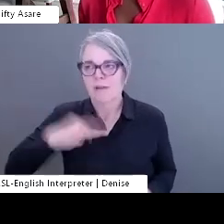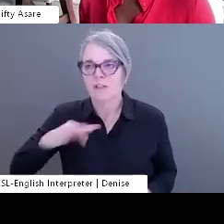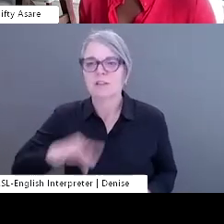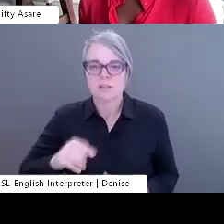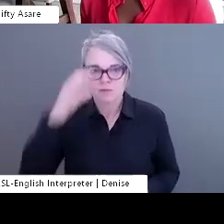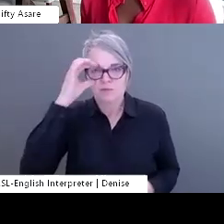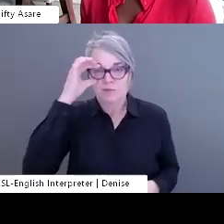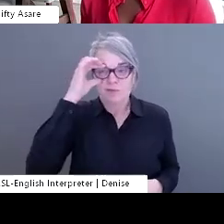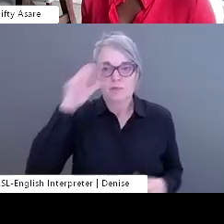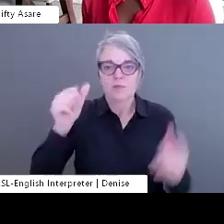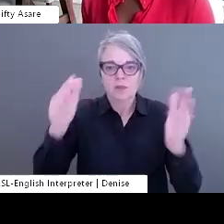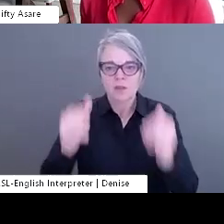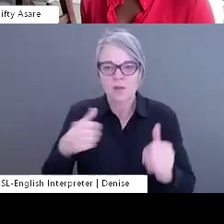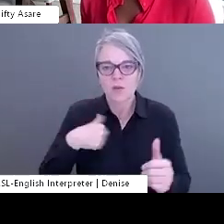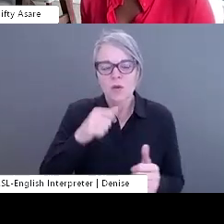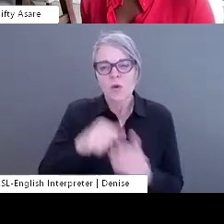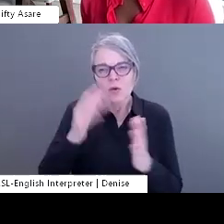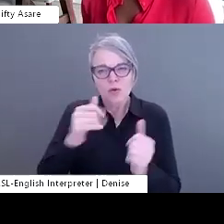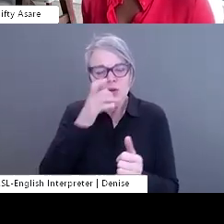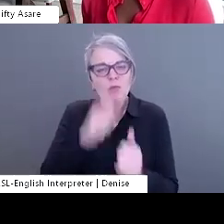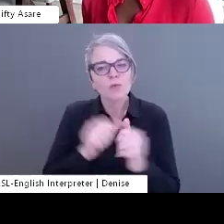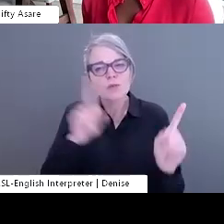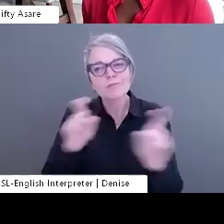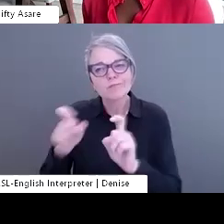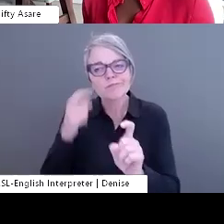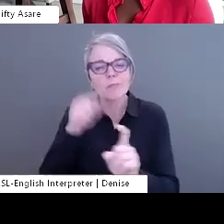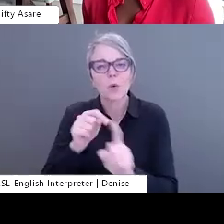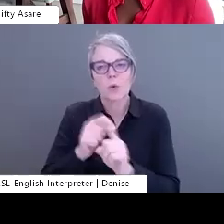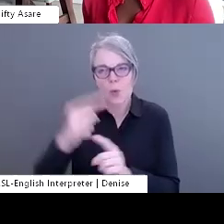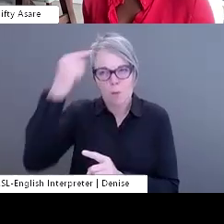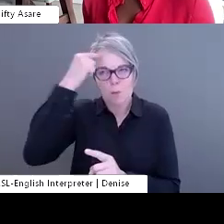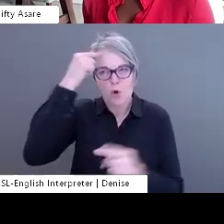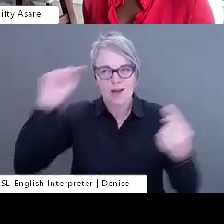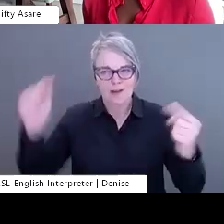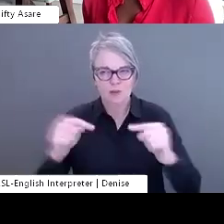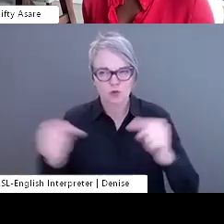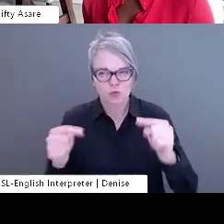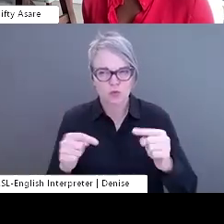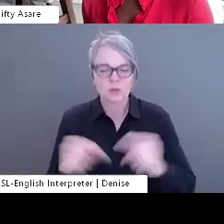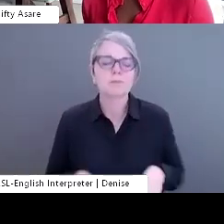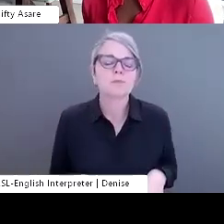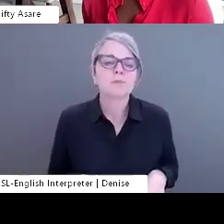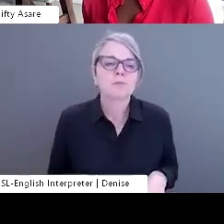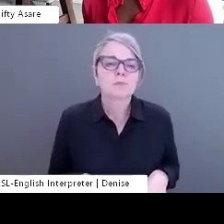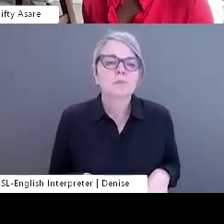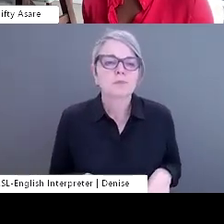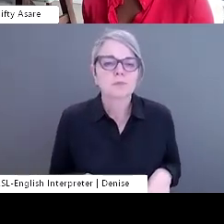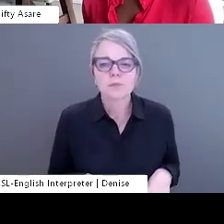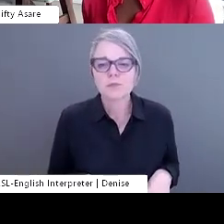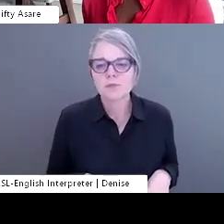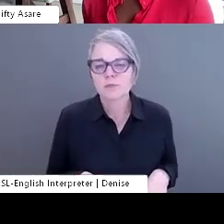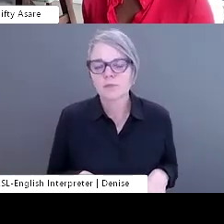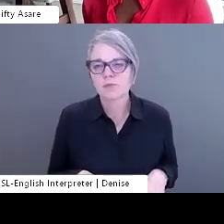Next, we inquired about the brain injury and kind of trying to ascertain exactly how that